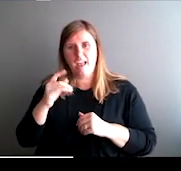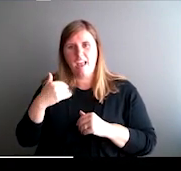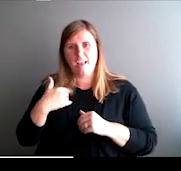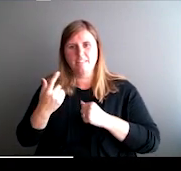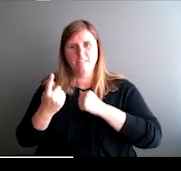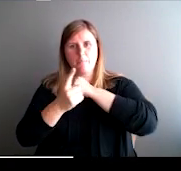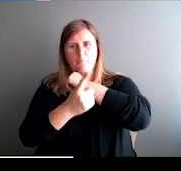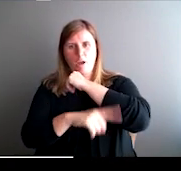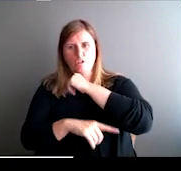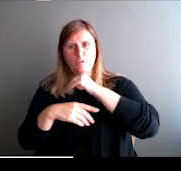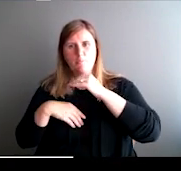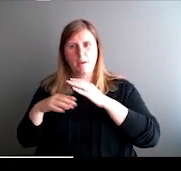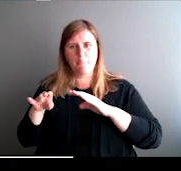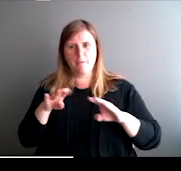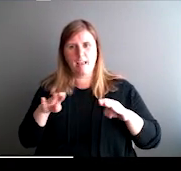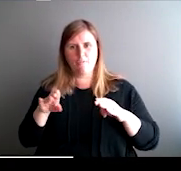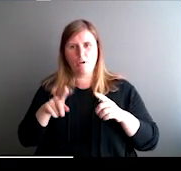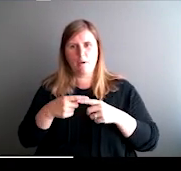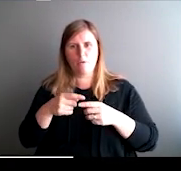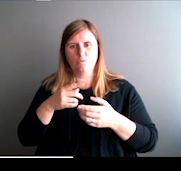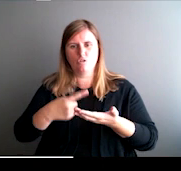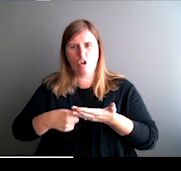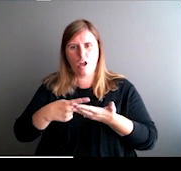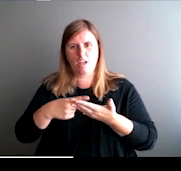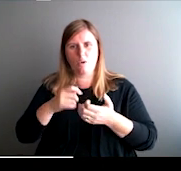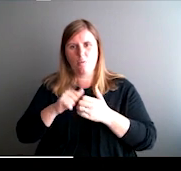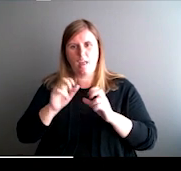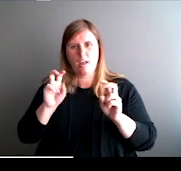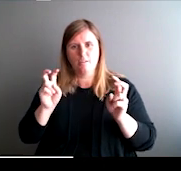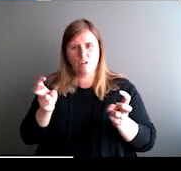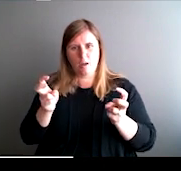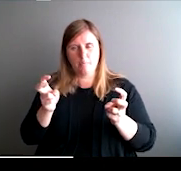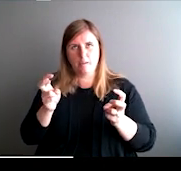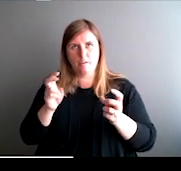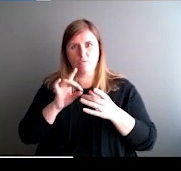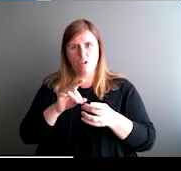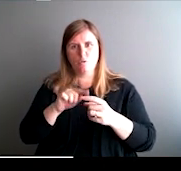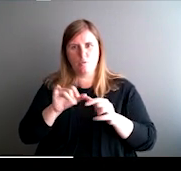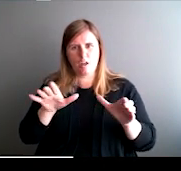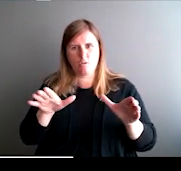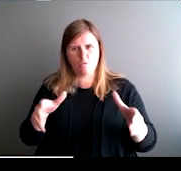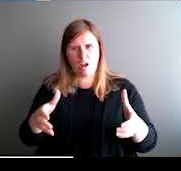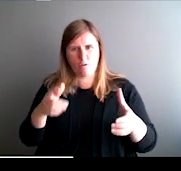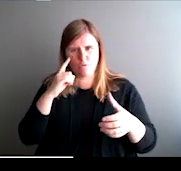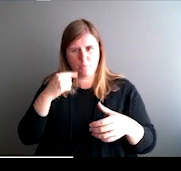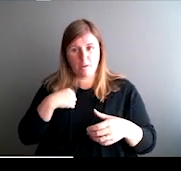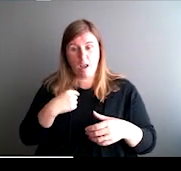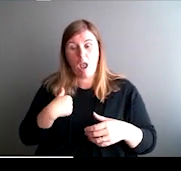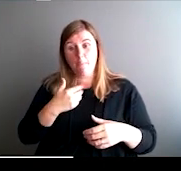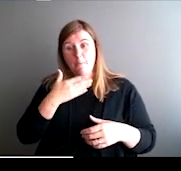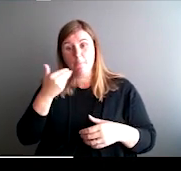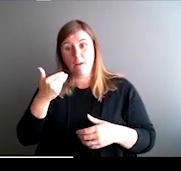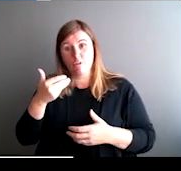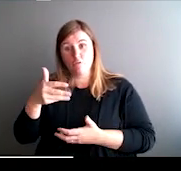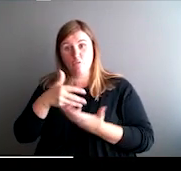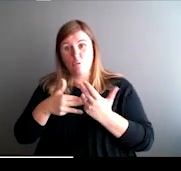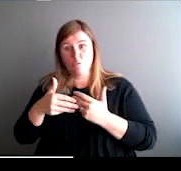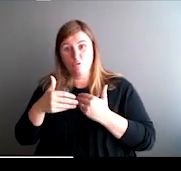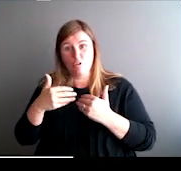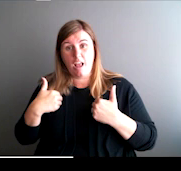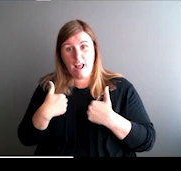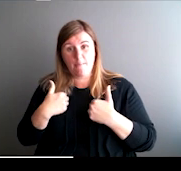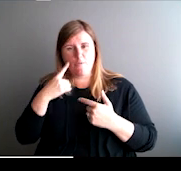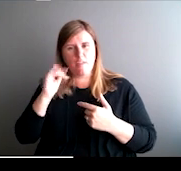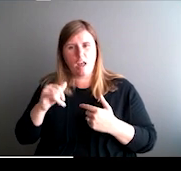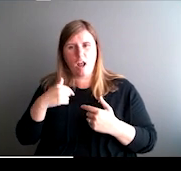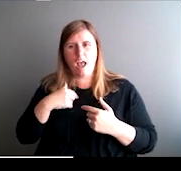my behavior of talking about that topic with that crowd of folks. That's a good thing for me. I'm a better social animal as a result. I can